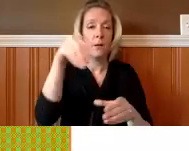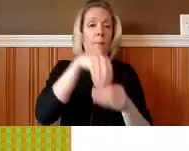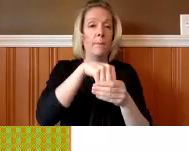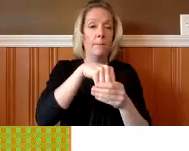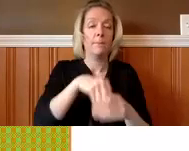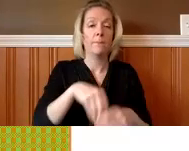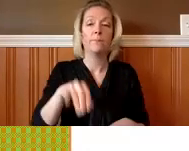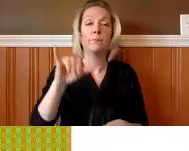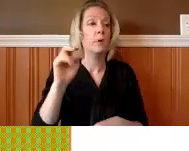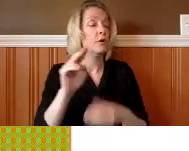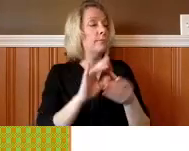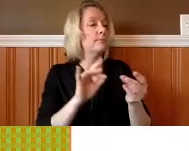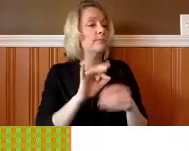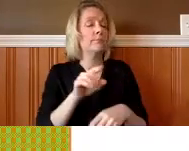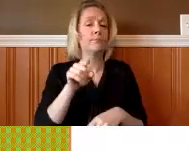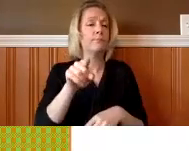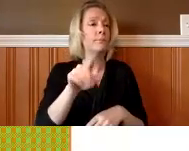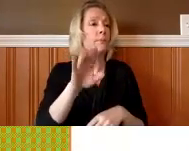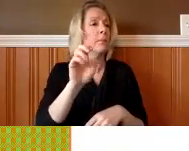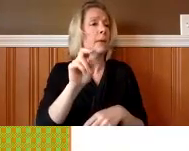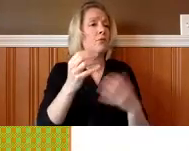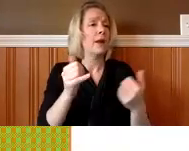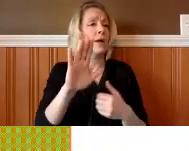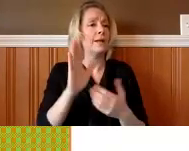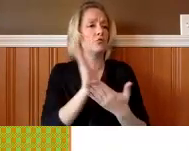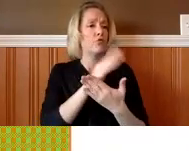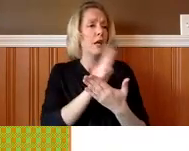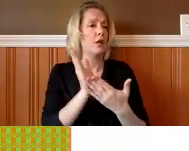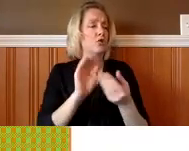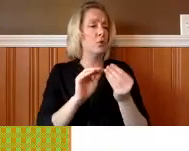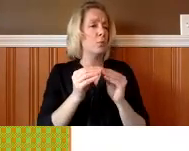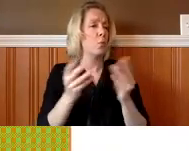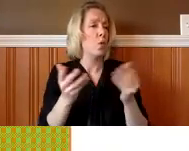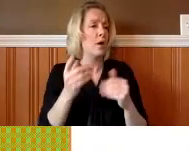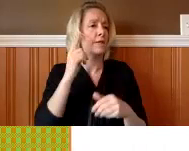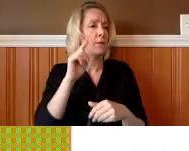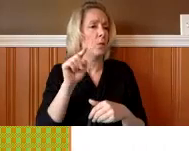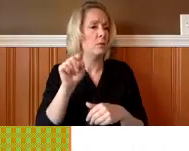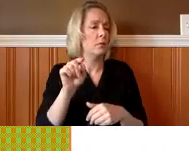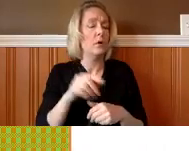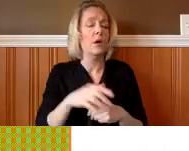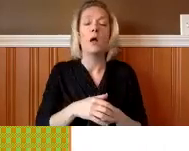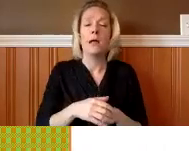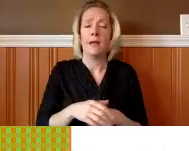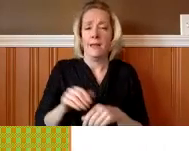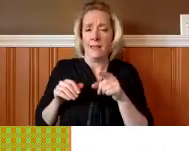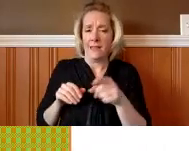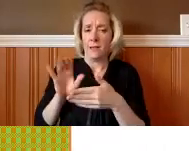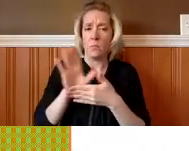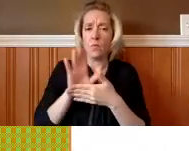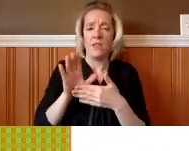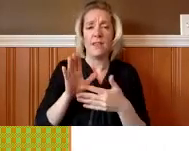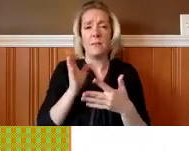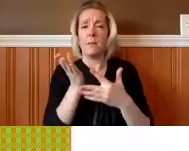Becky, what range value, where is Ben on the CVI range here? Here, he is in a mid phase